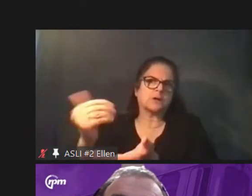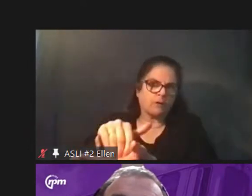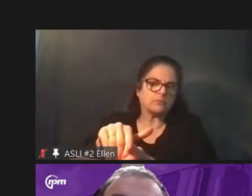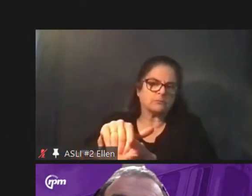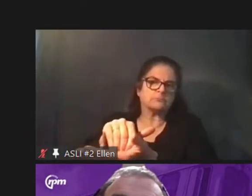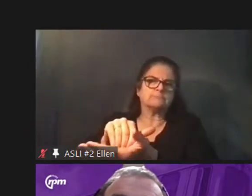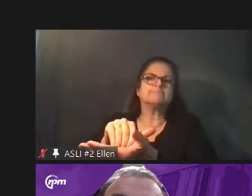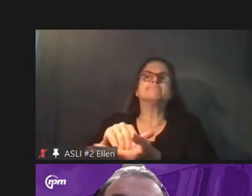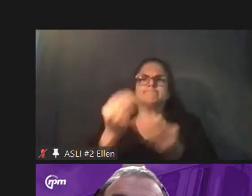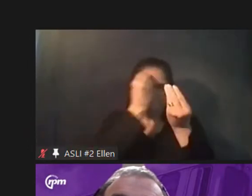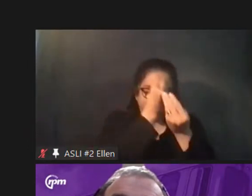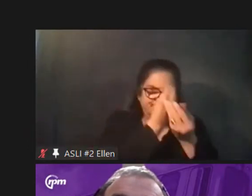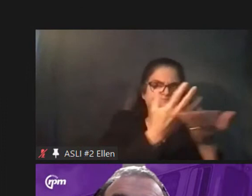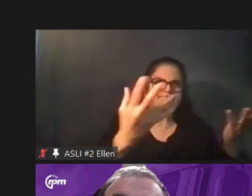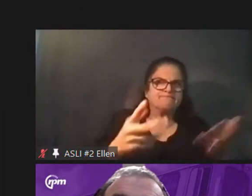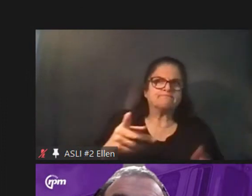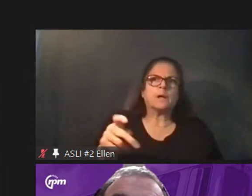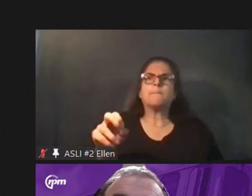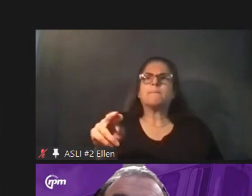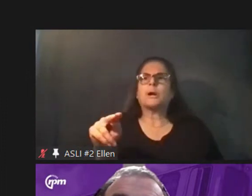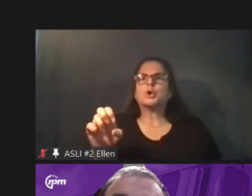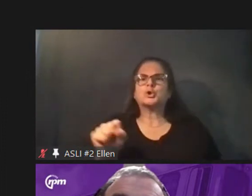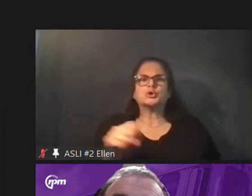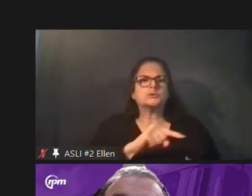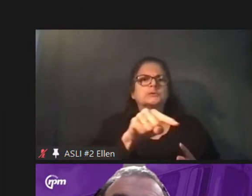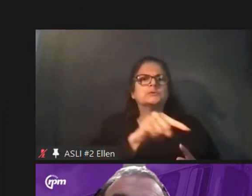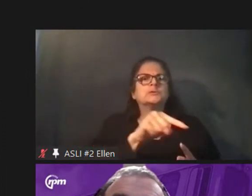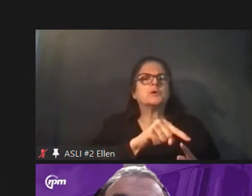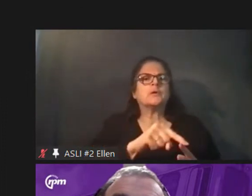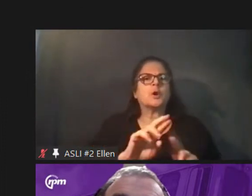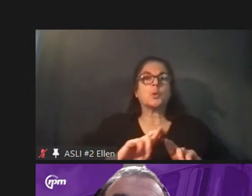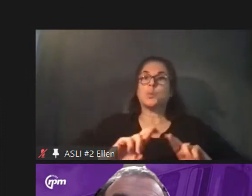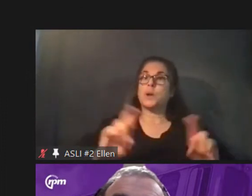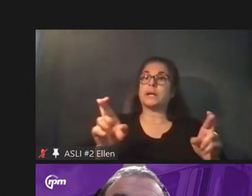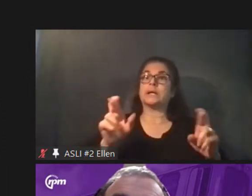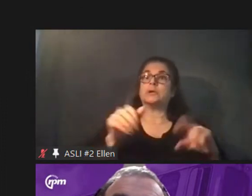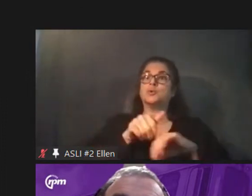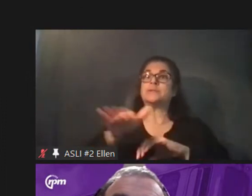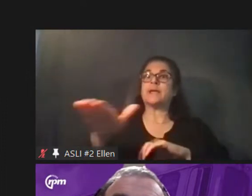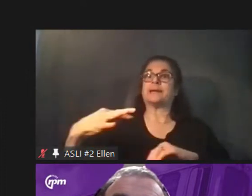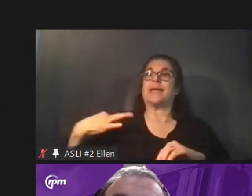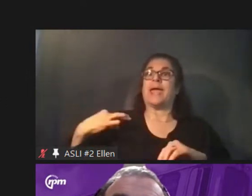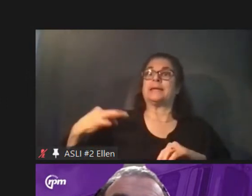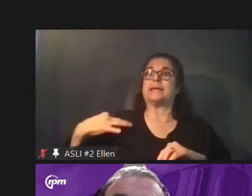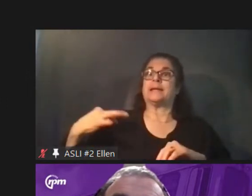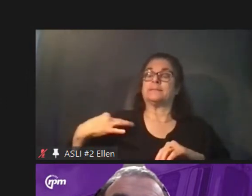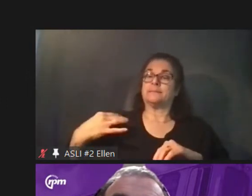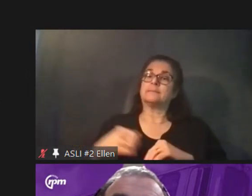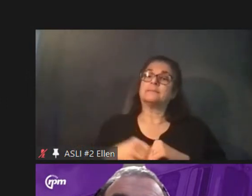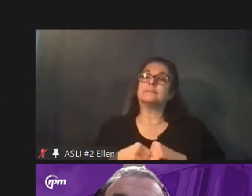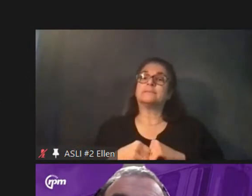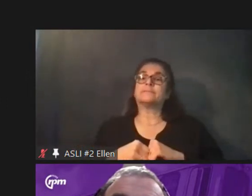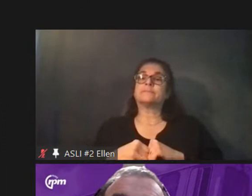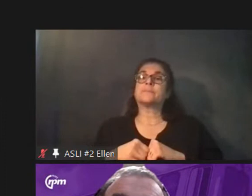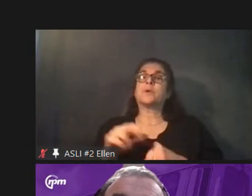partners so that they're ready to send candidates to meet those needs. As of November 30th,